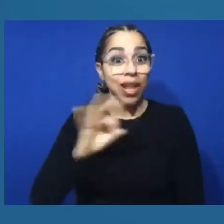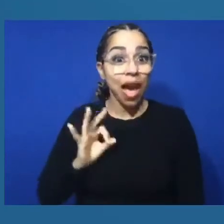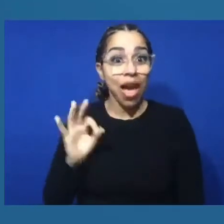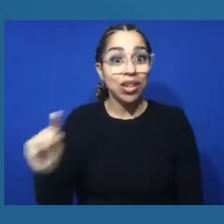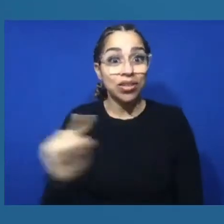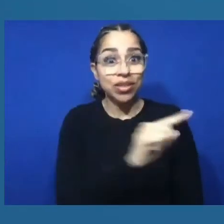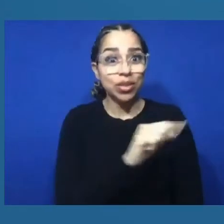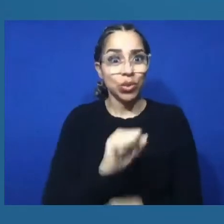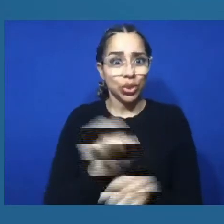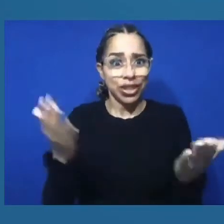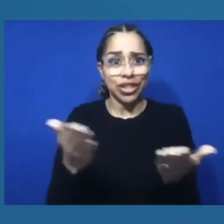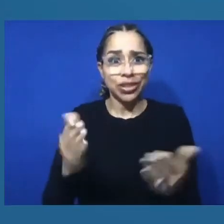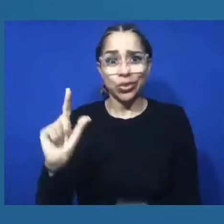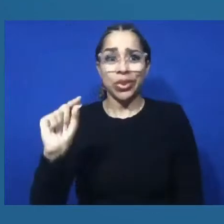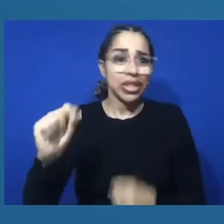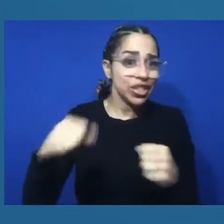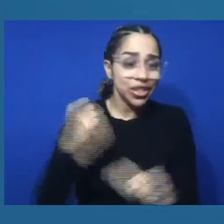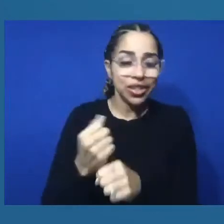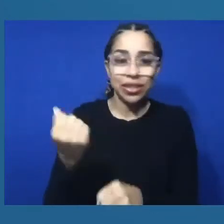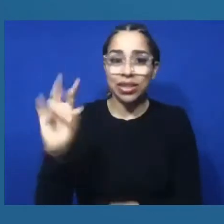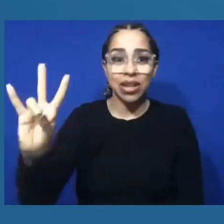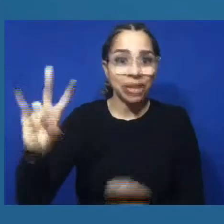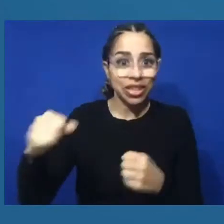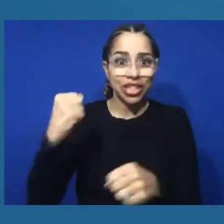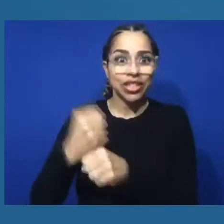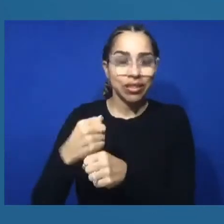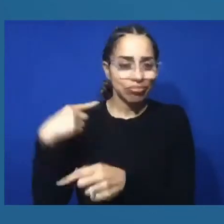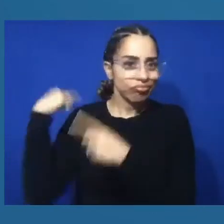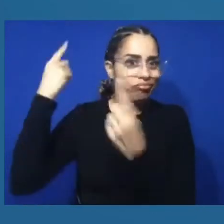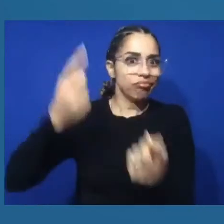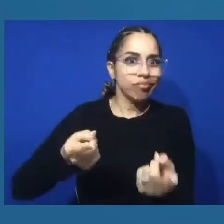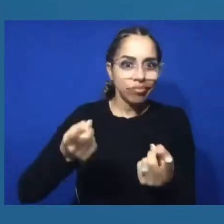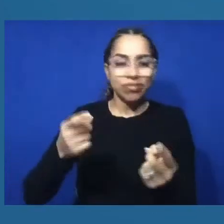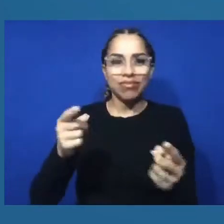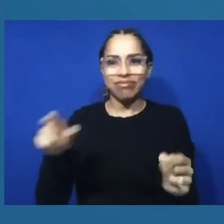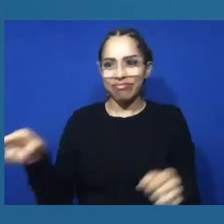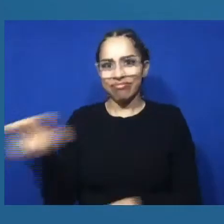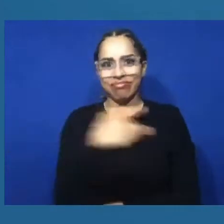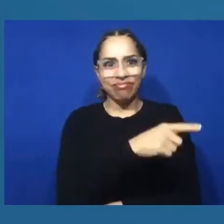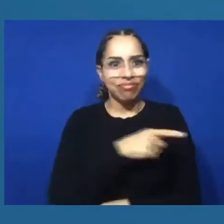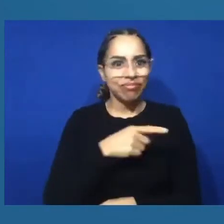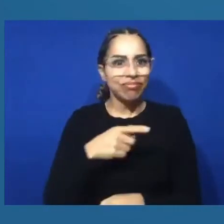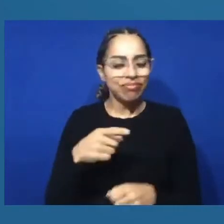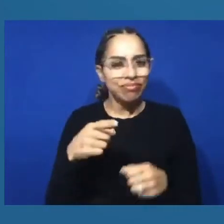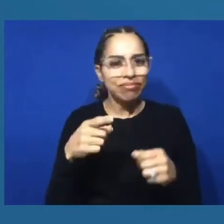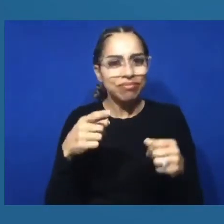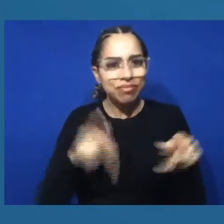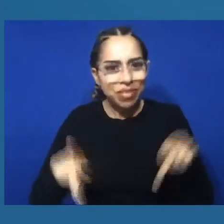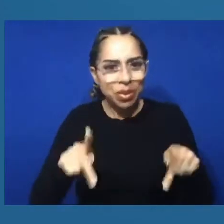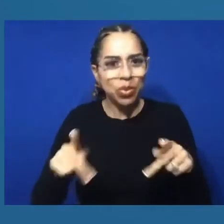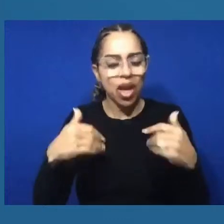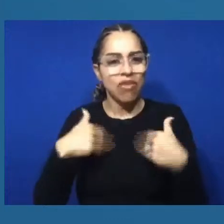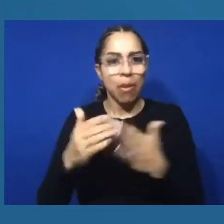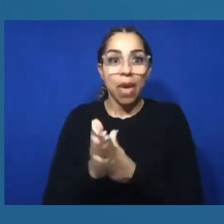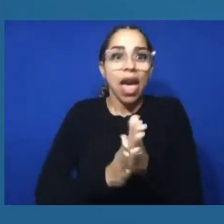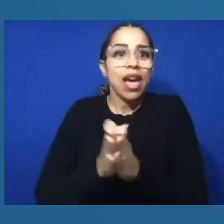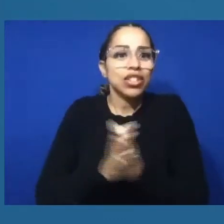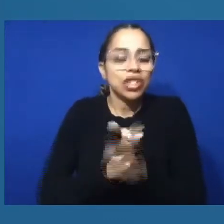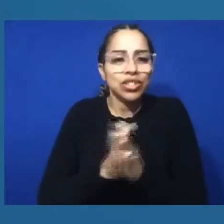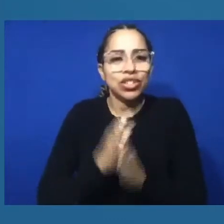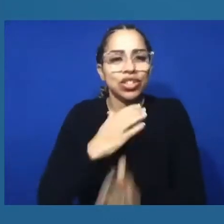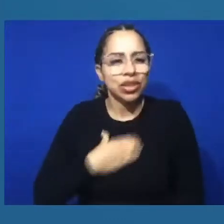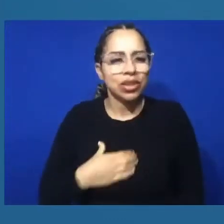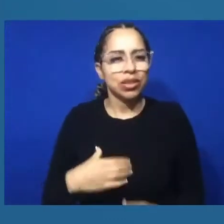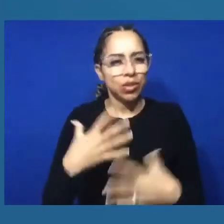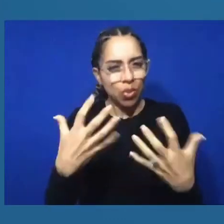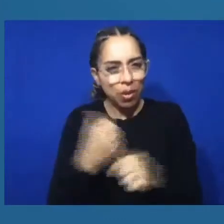years, 17 years, because these are individuals who have such a passion for giving people a better chance in life, whether it's the